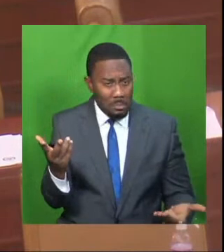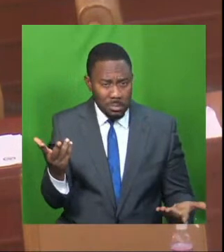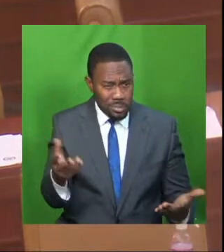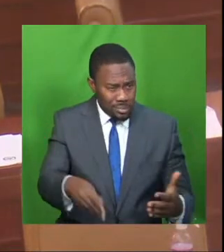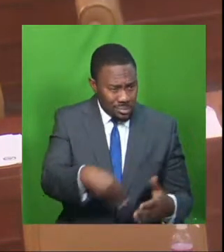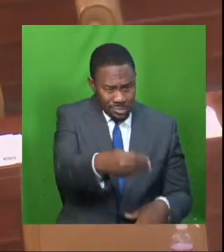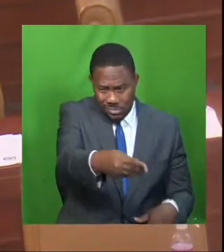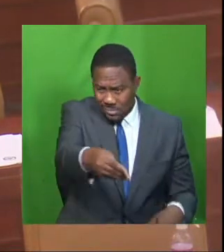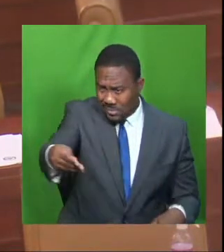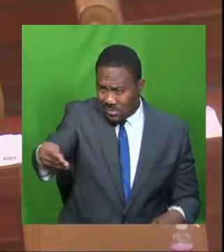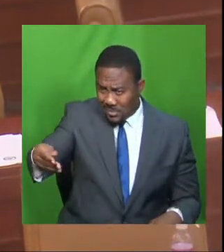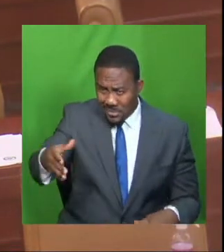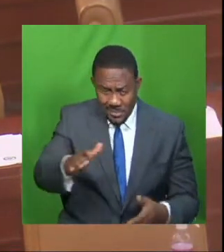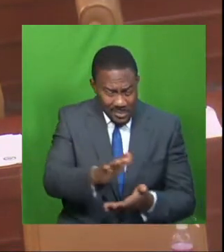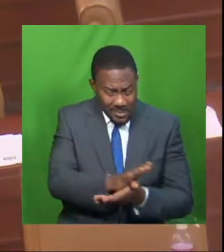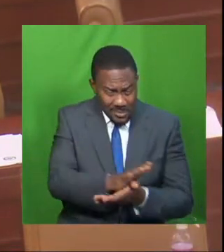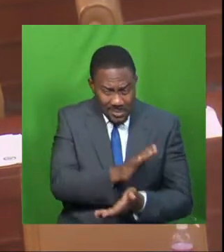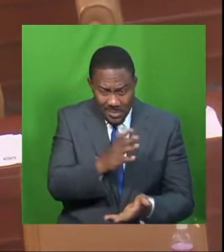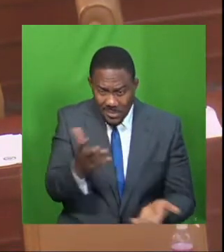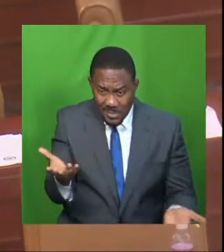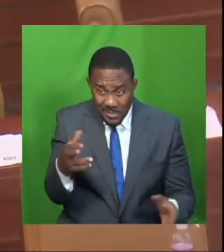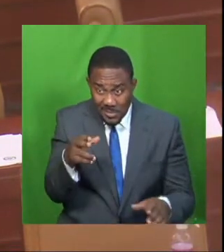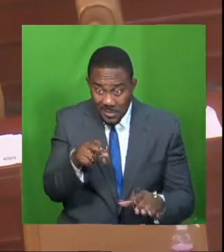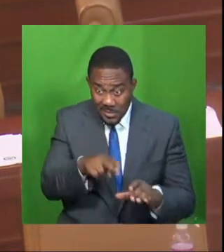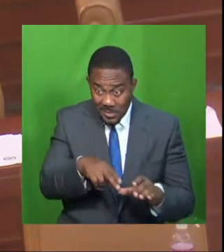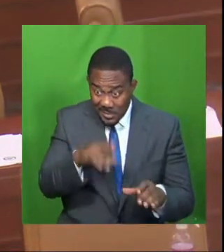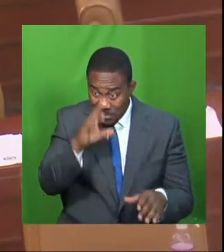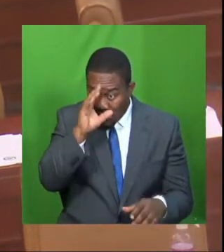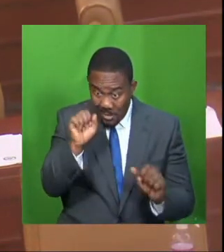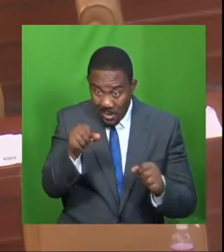for consideration and report.